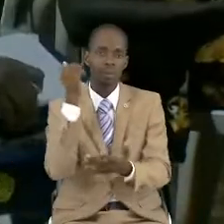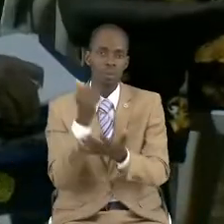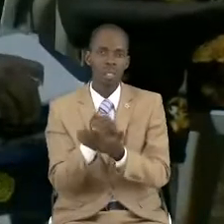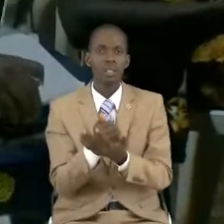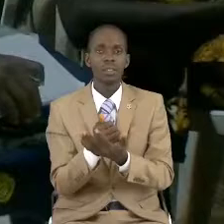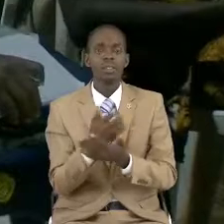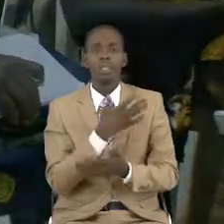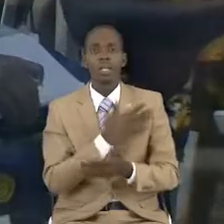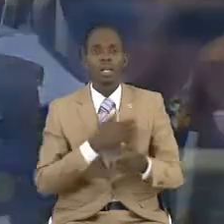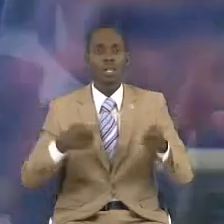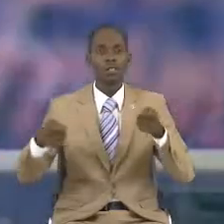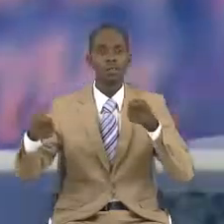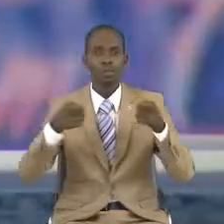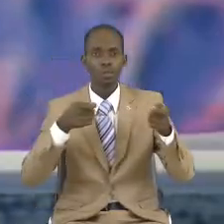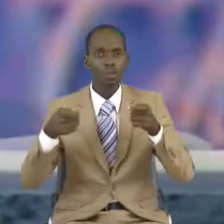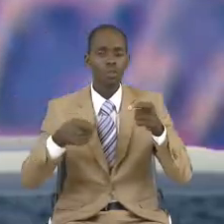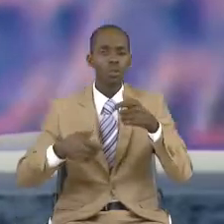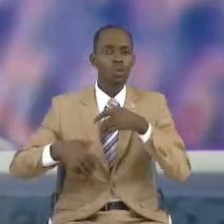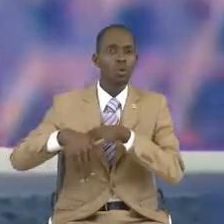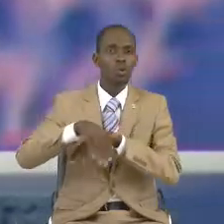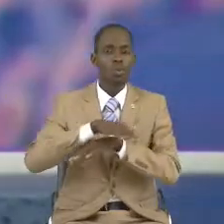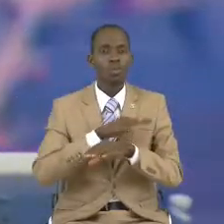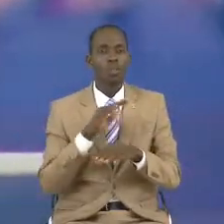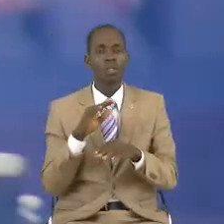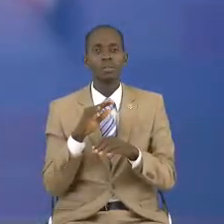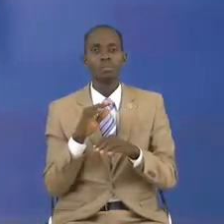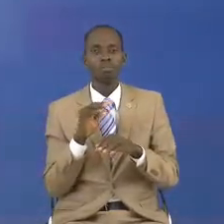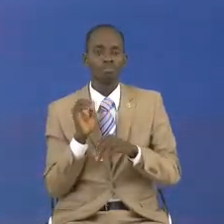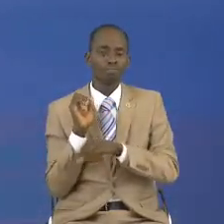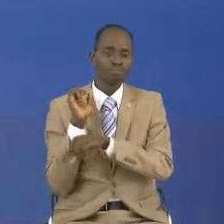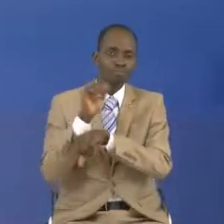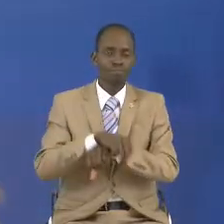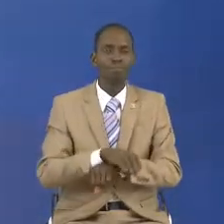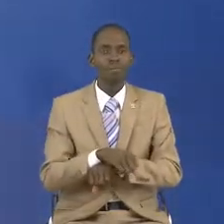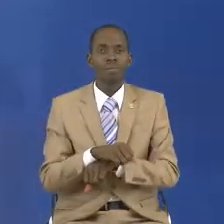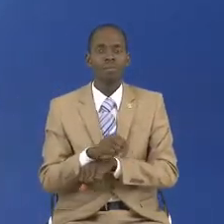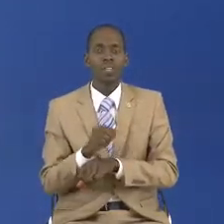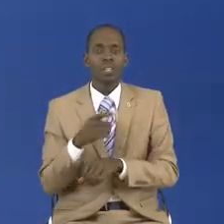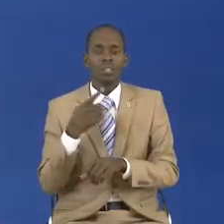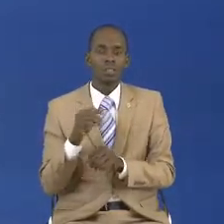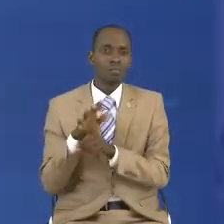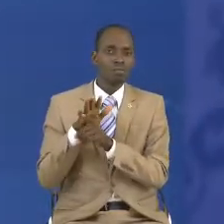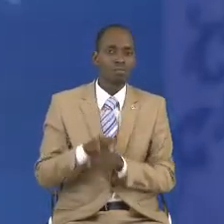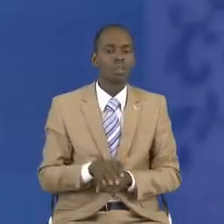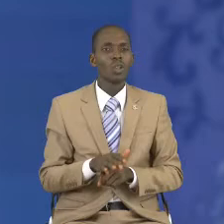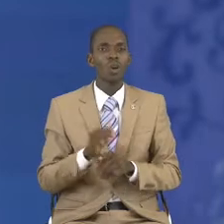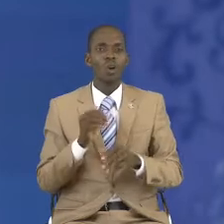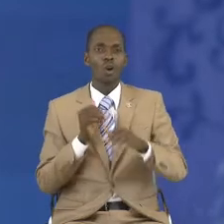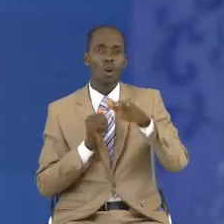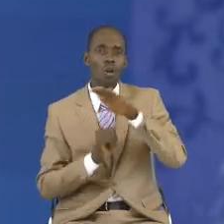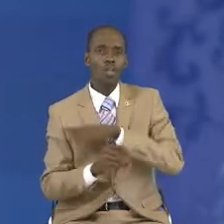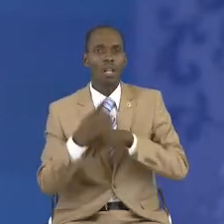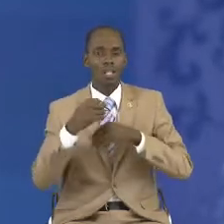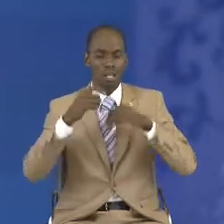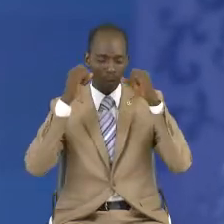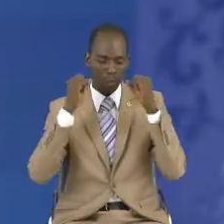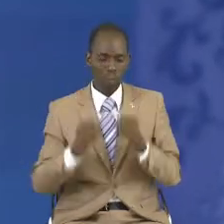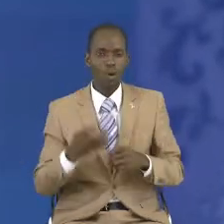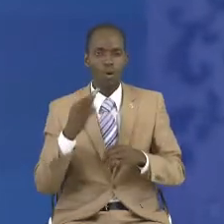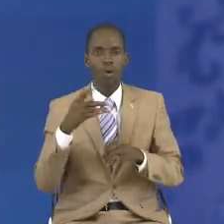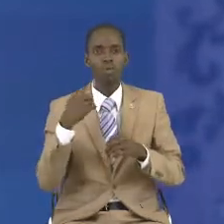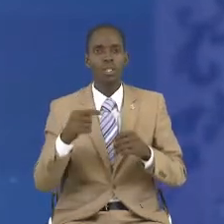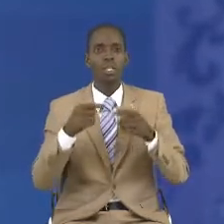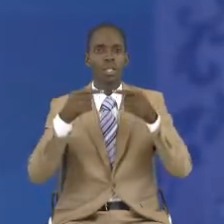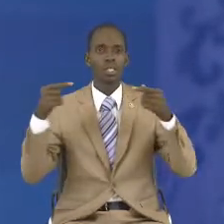dominion over subjection the subjection under the power of the enemy the